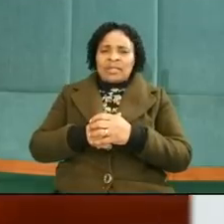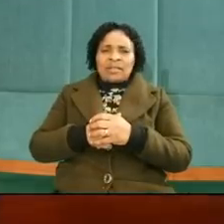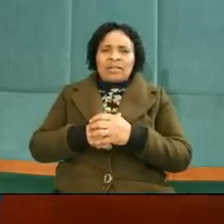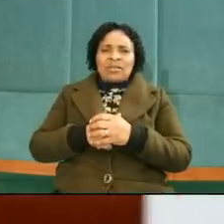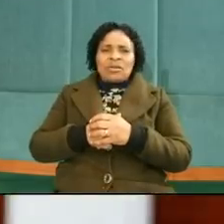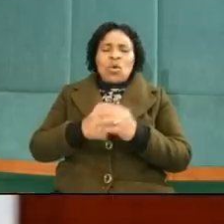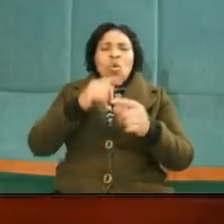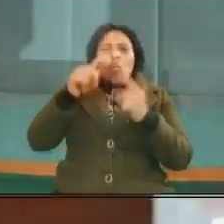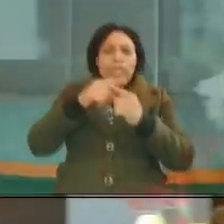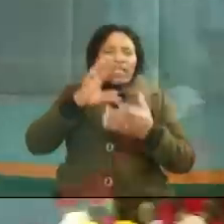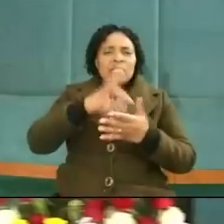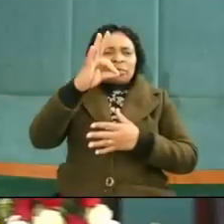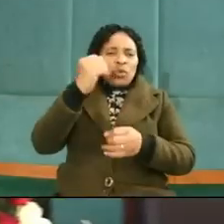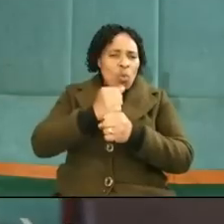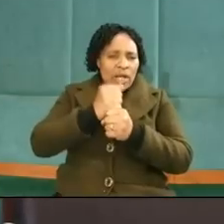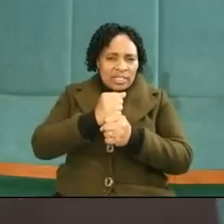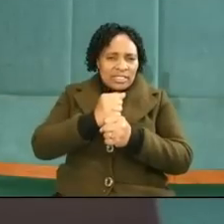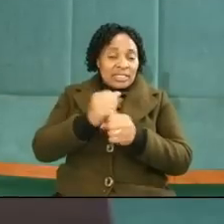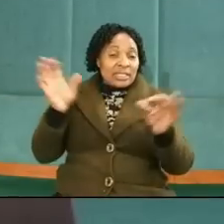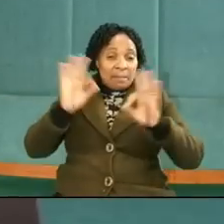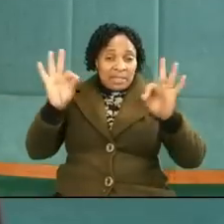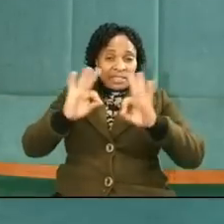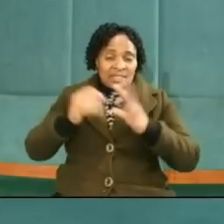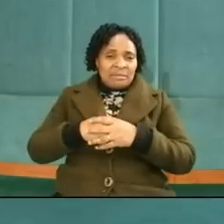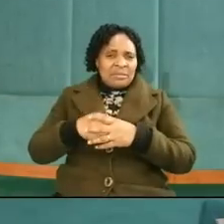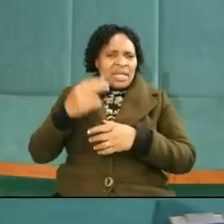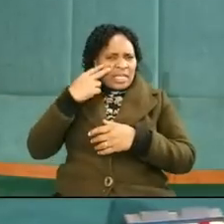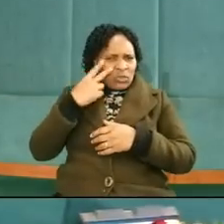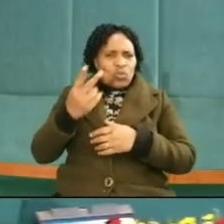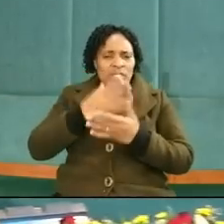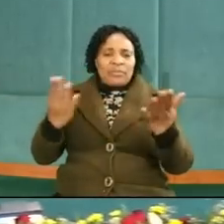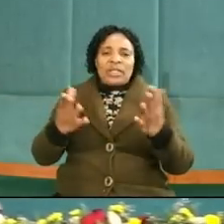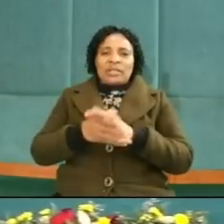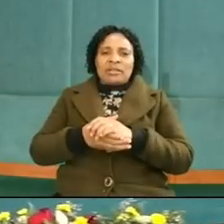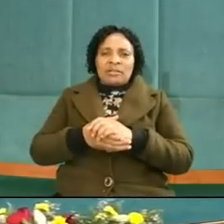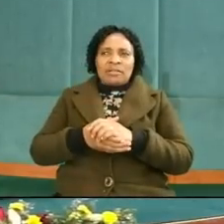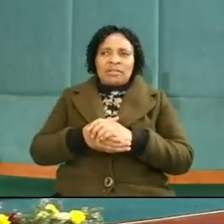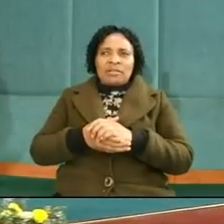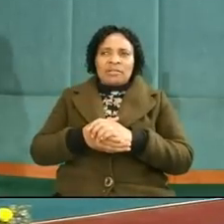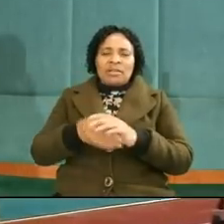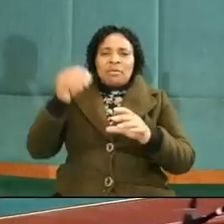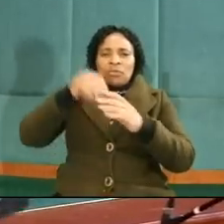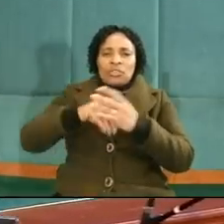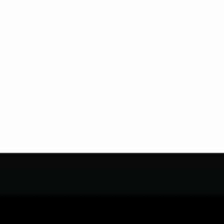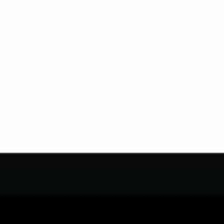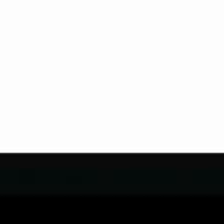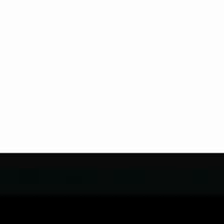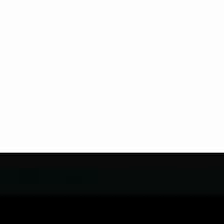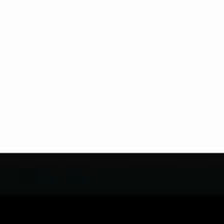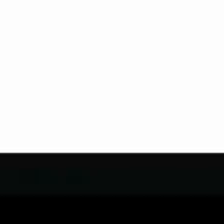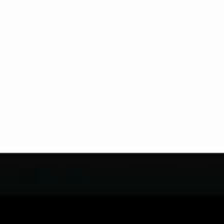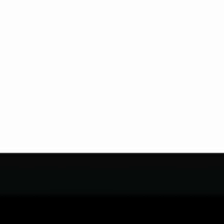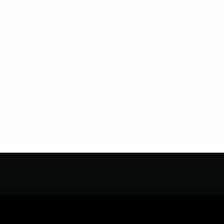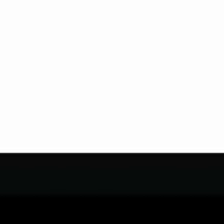When the Spirit working on you is just amazing. I suddenly noticed something. I'm going to put it on the text. It's in your Bible. I'm going to